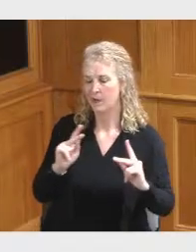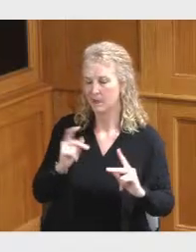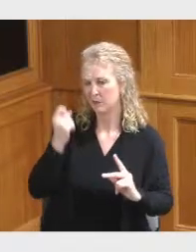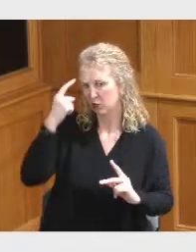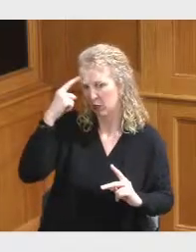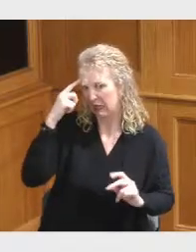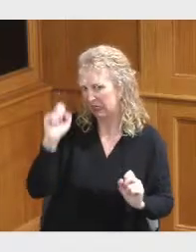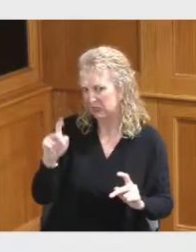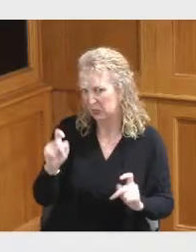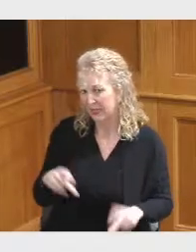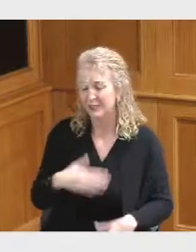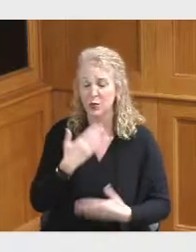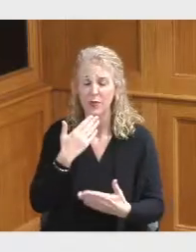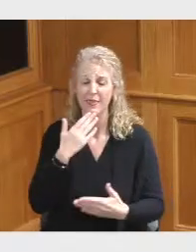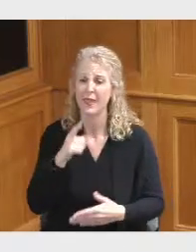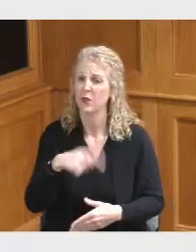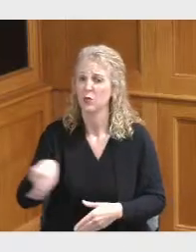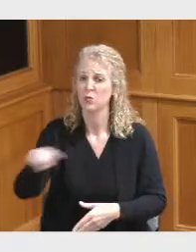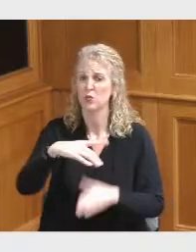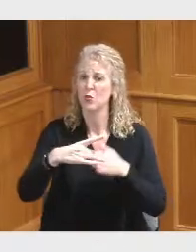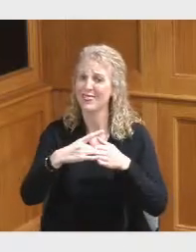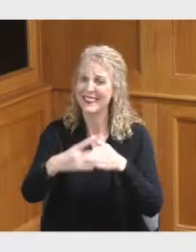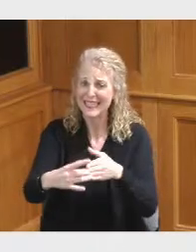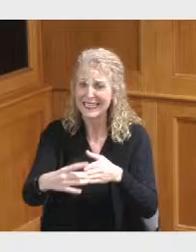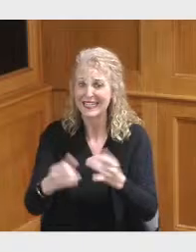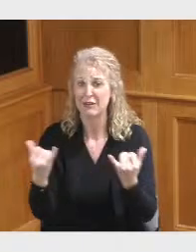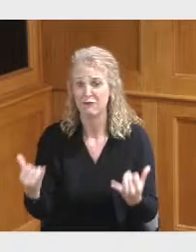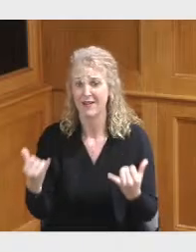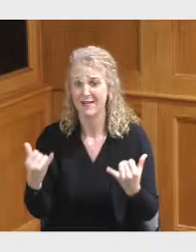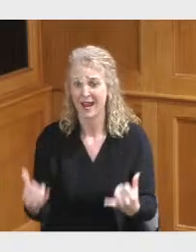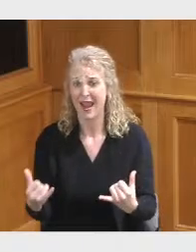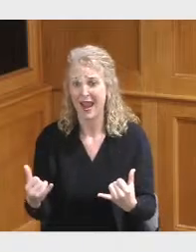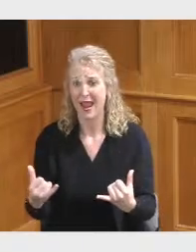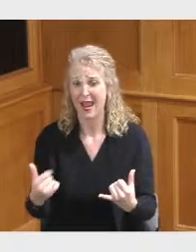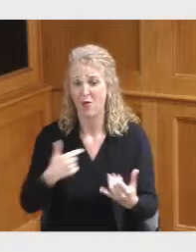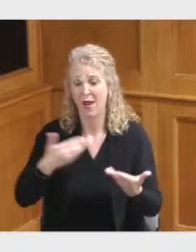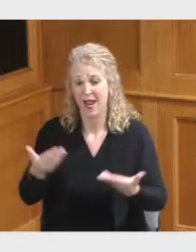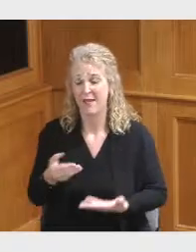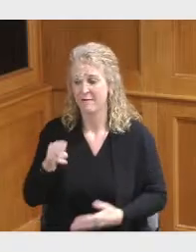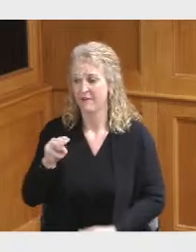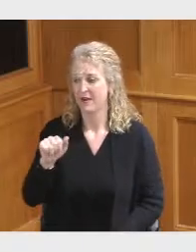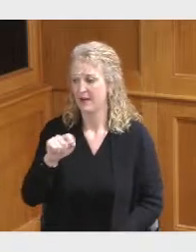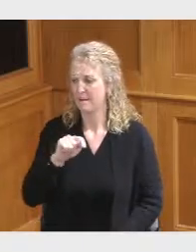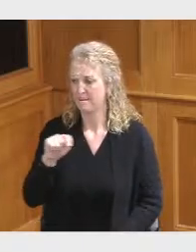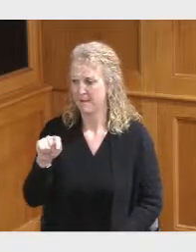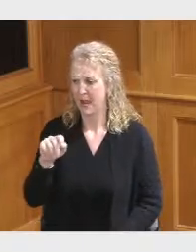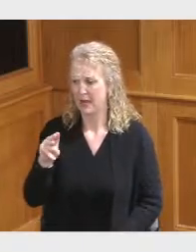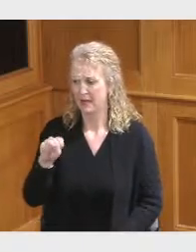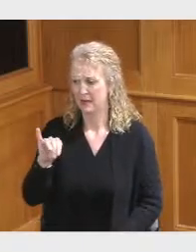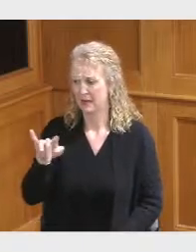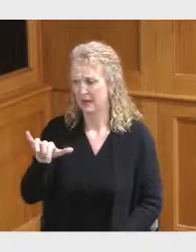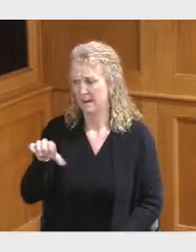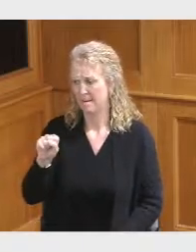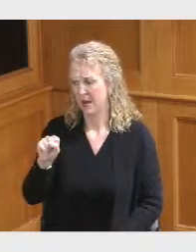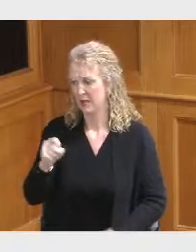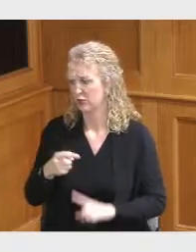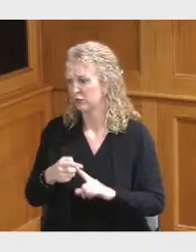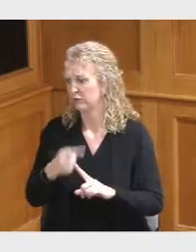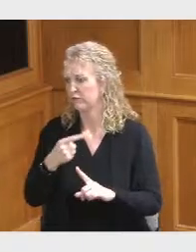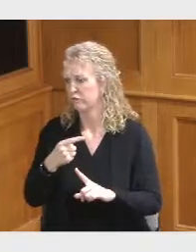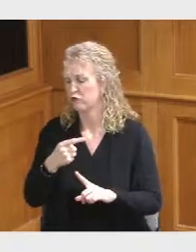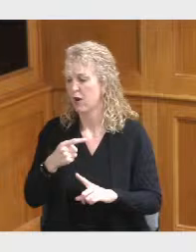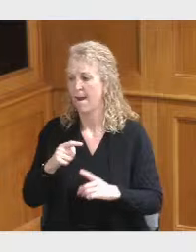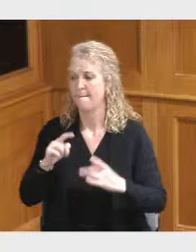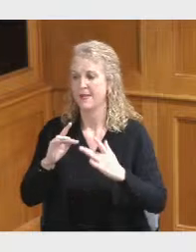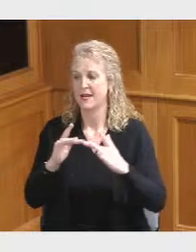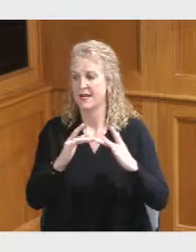to thank you for your leadership on this issue. And at this time, I'll invite Matt Niles, Executive Vice President and Chief Clinical Officer for